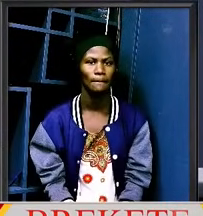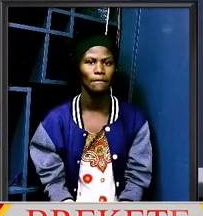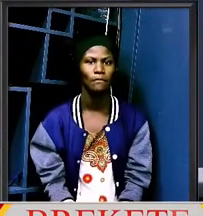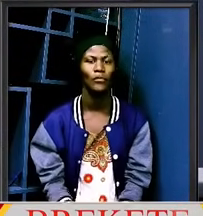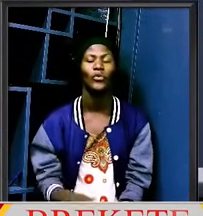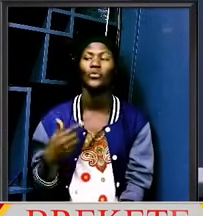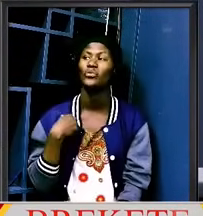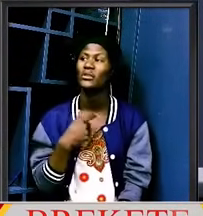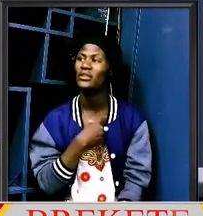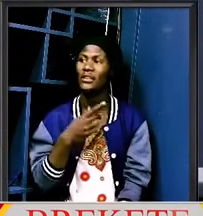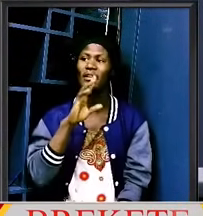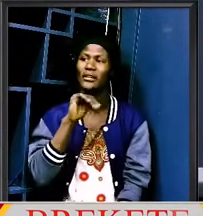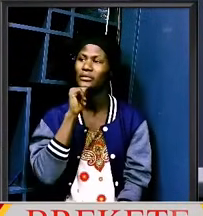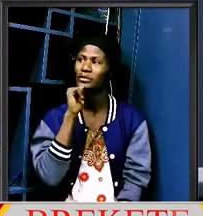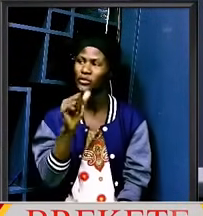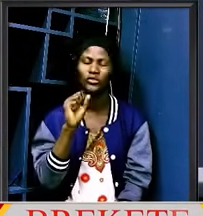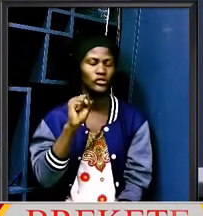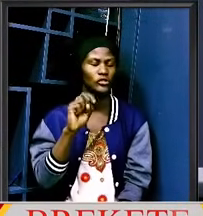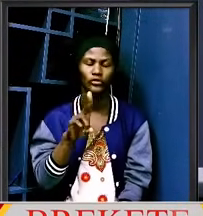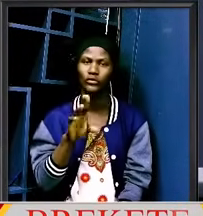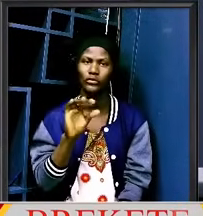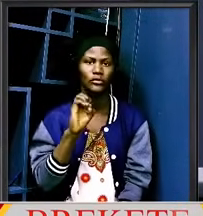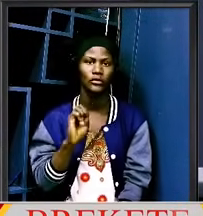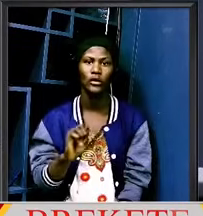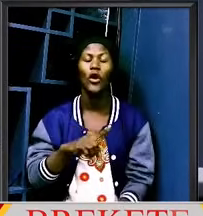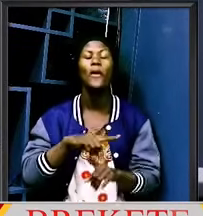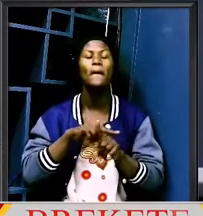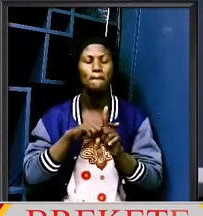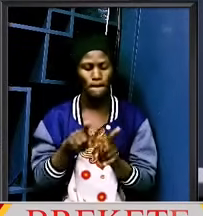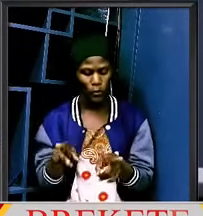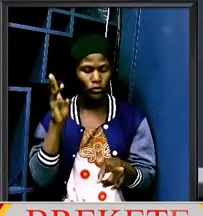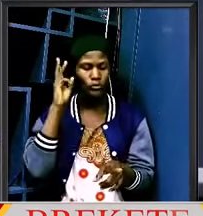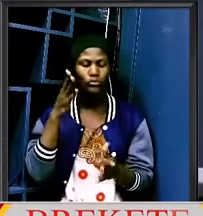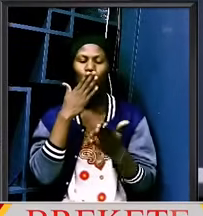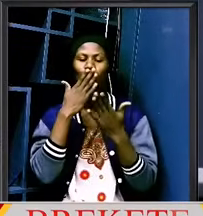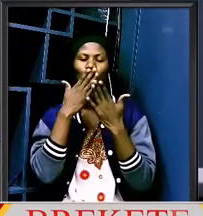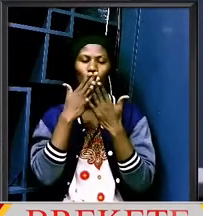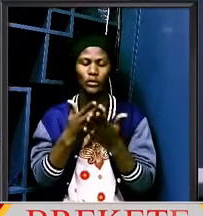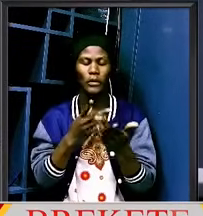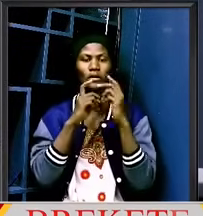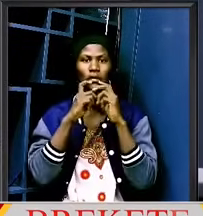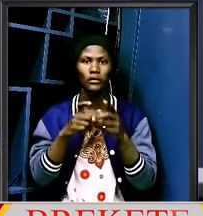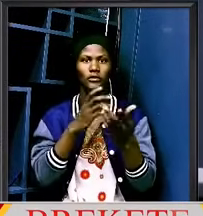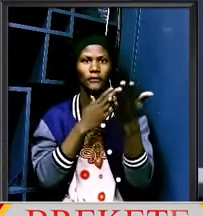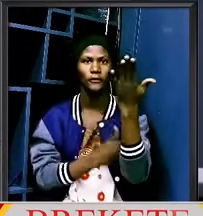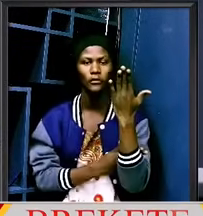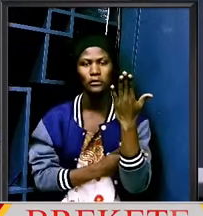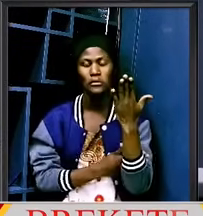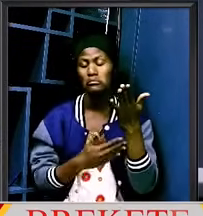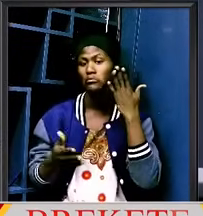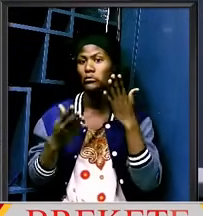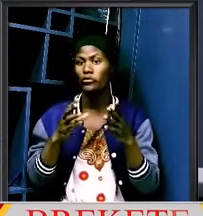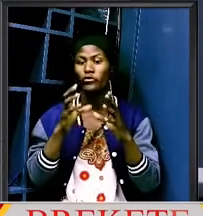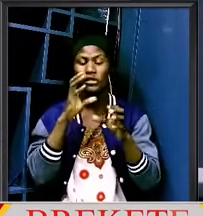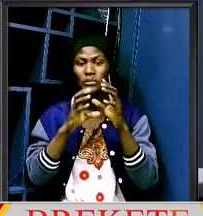We know they sure. But you go good by the grace of God. Amen. Whether speaker